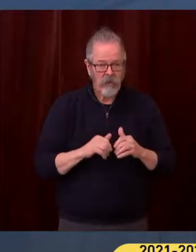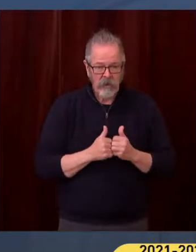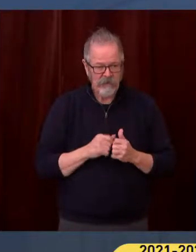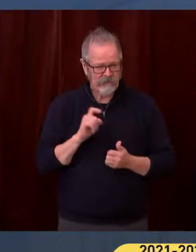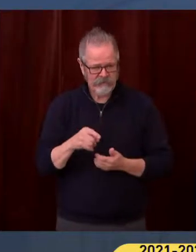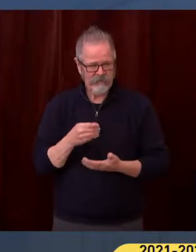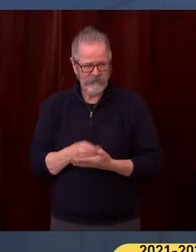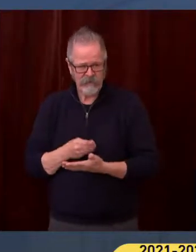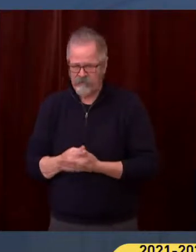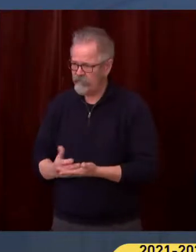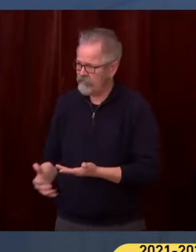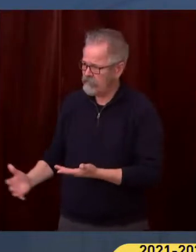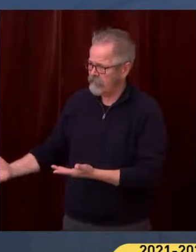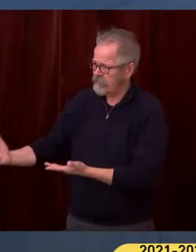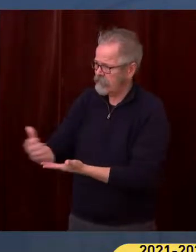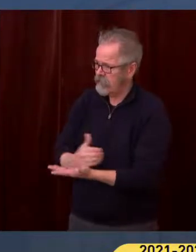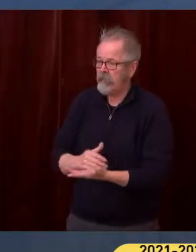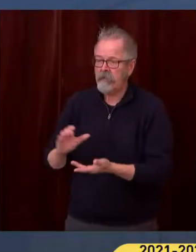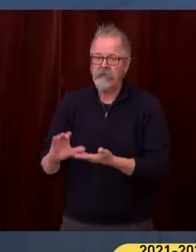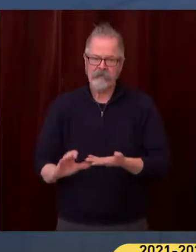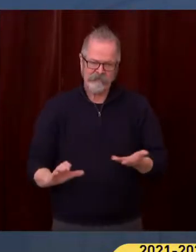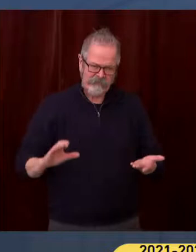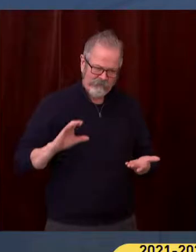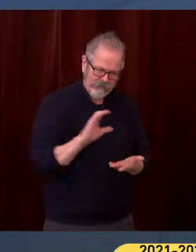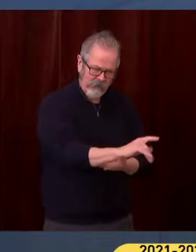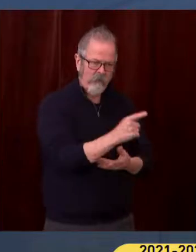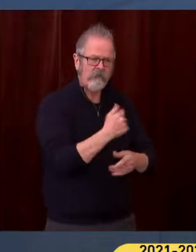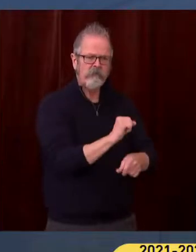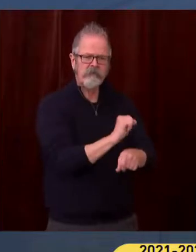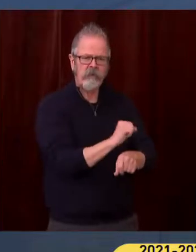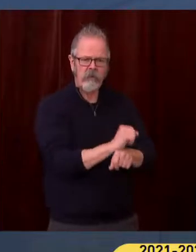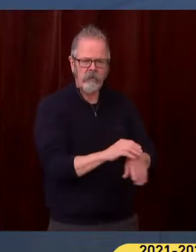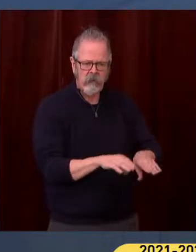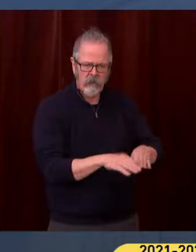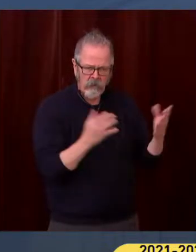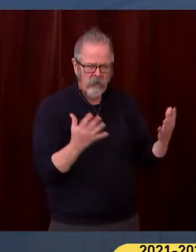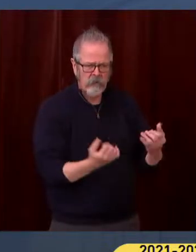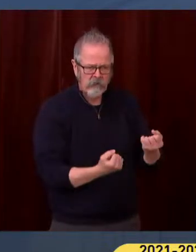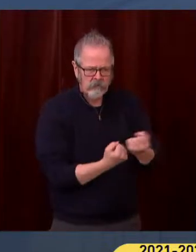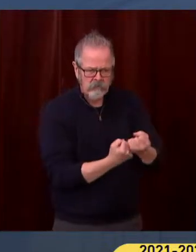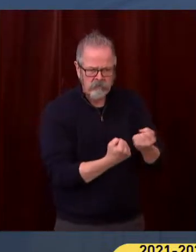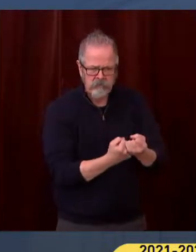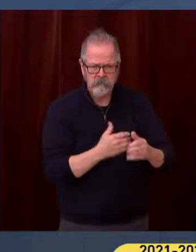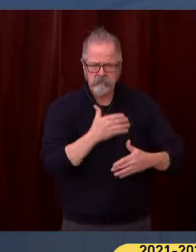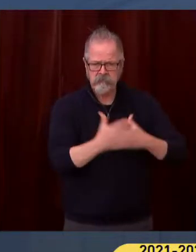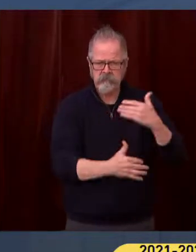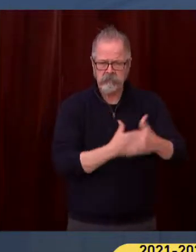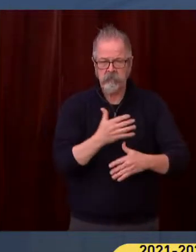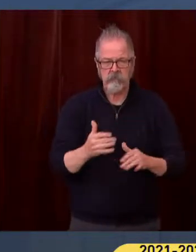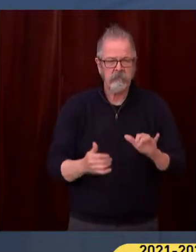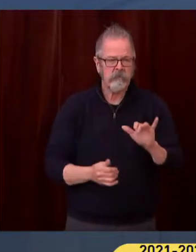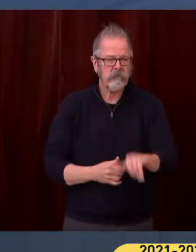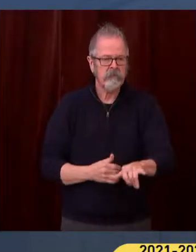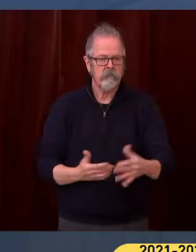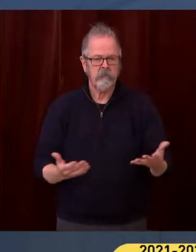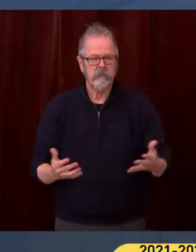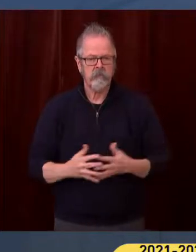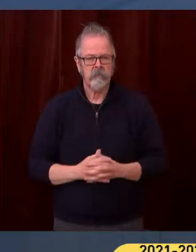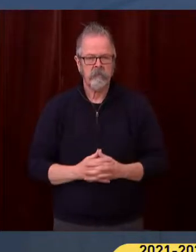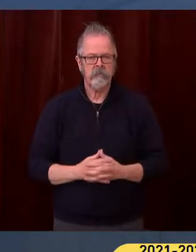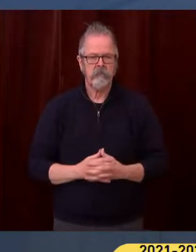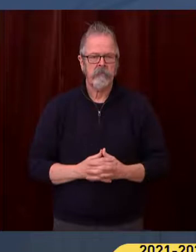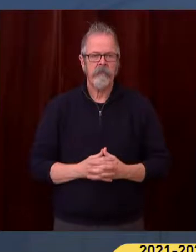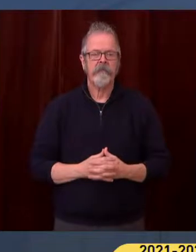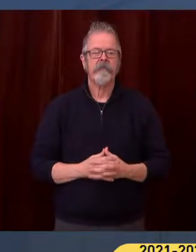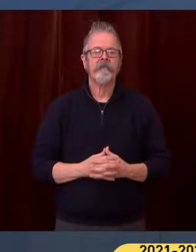system in terms of electrification. But it has to be done in a way that captures the essence of environmental justice and equity